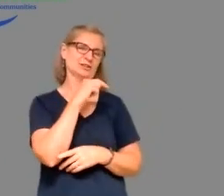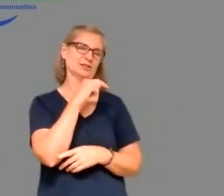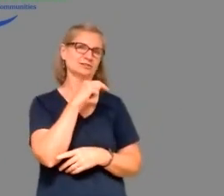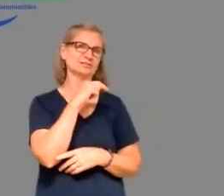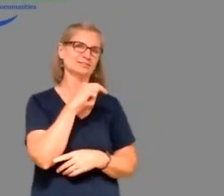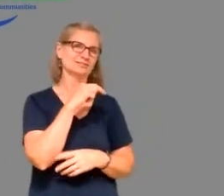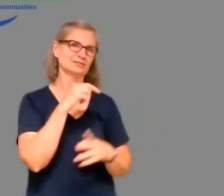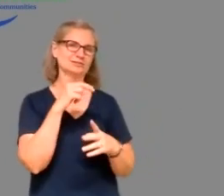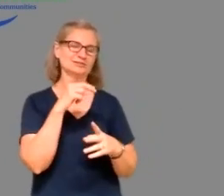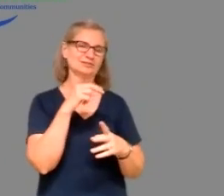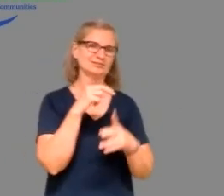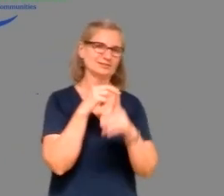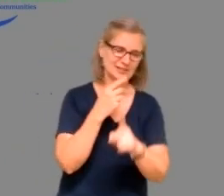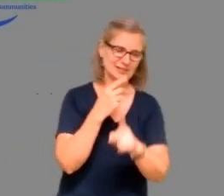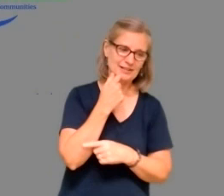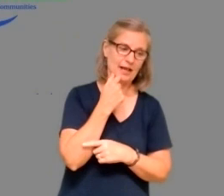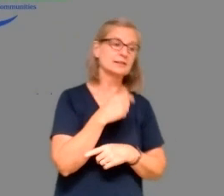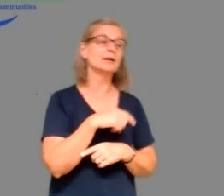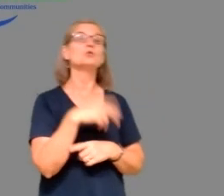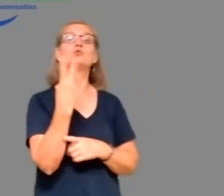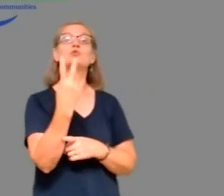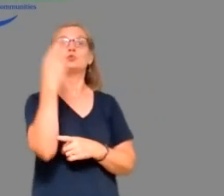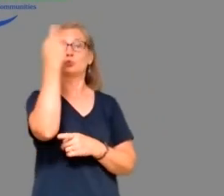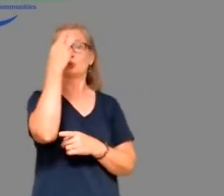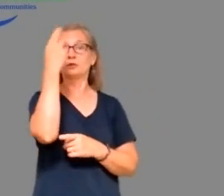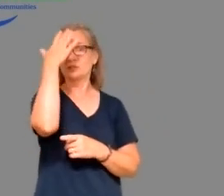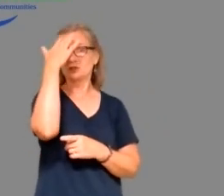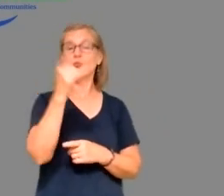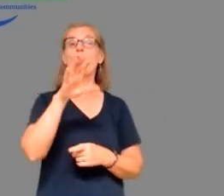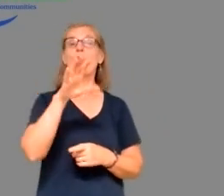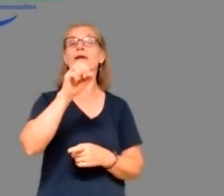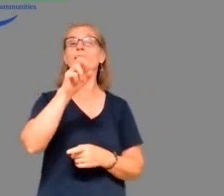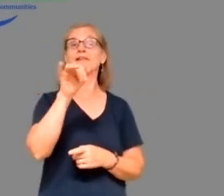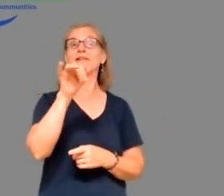It sounds like a really bad meme. It's not great, but it was funny.